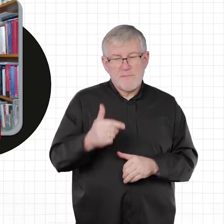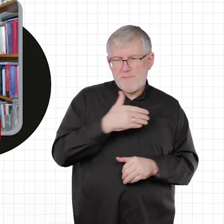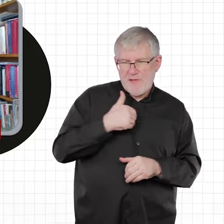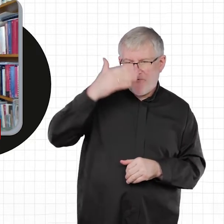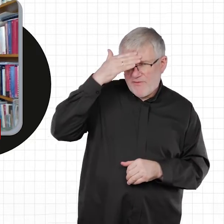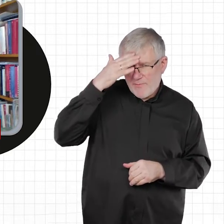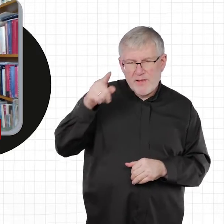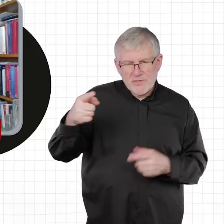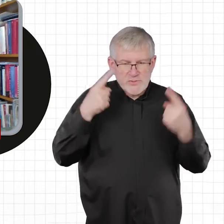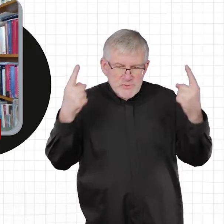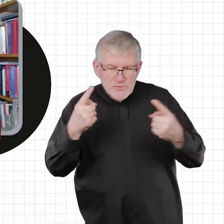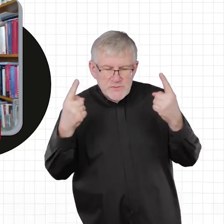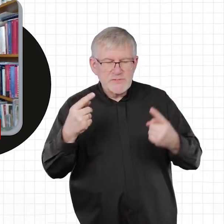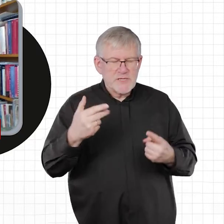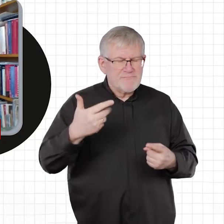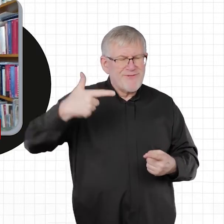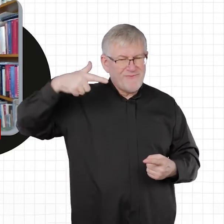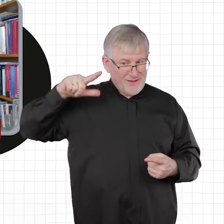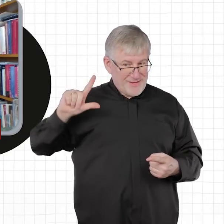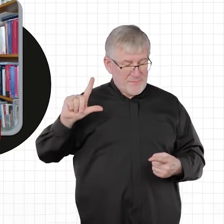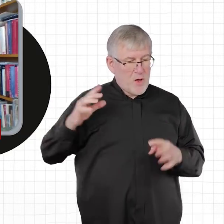they didn't do anything. So